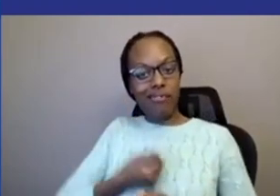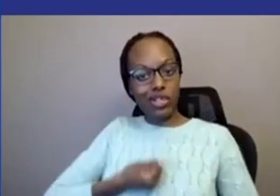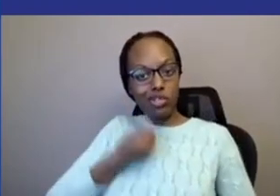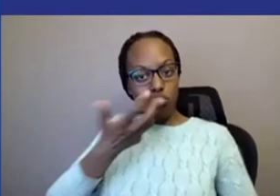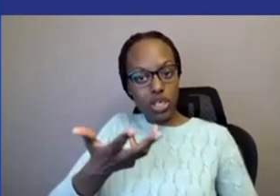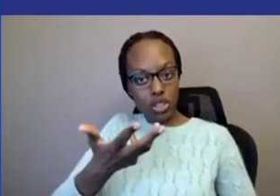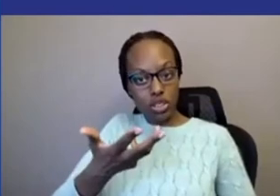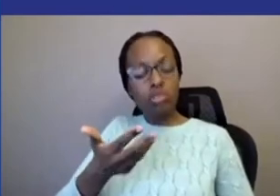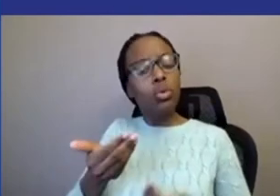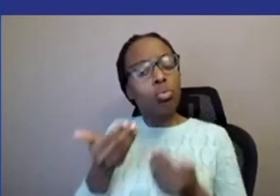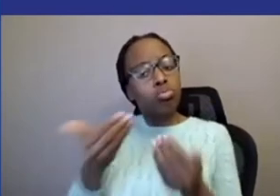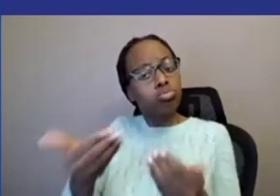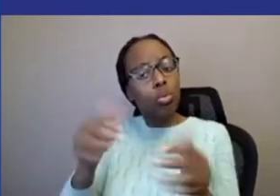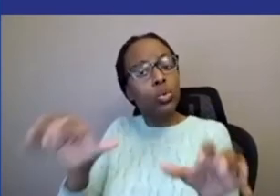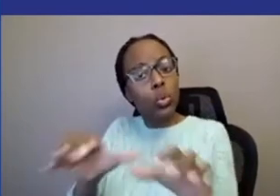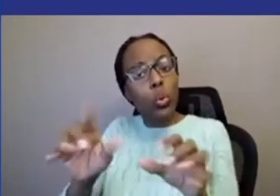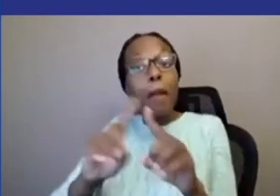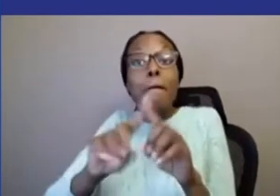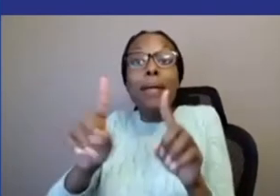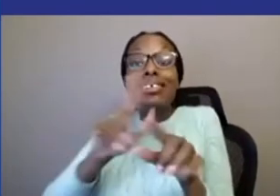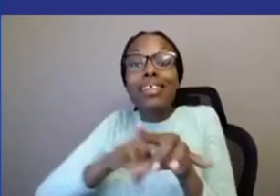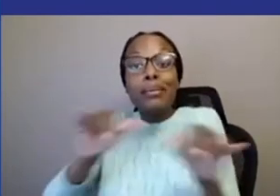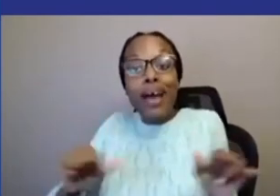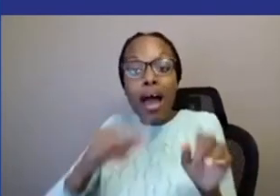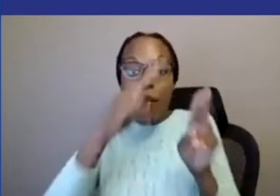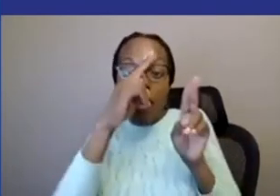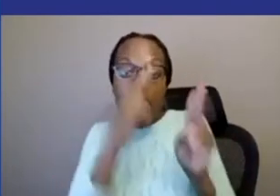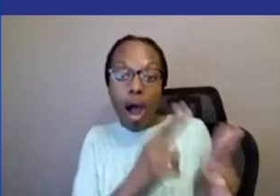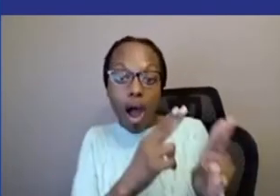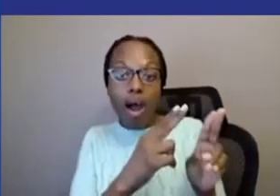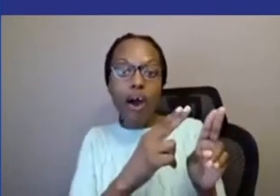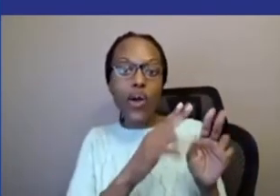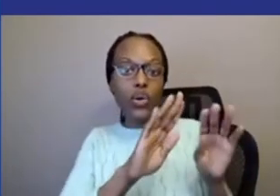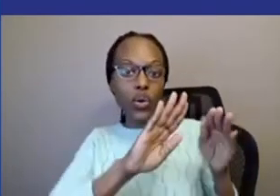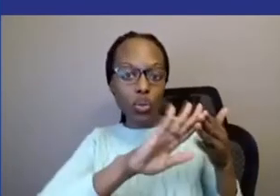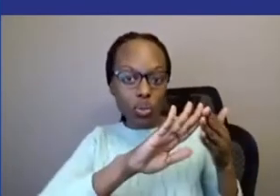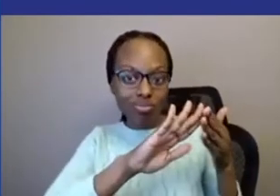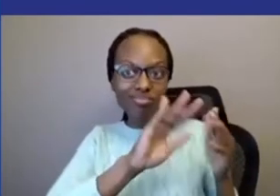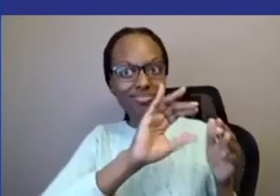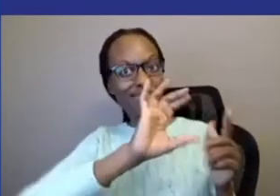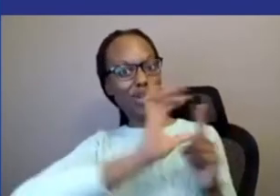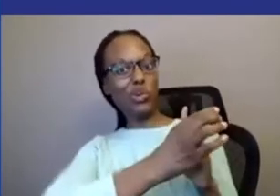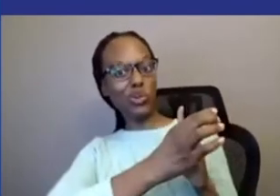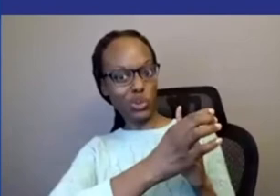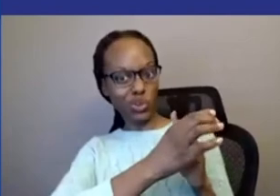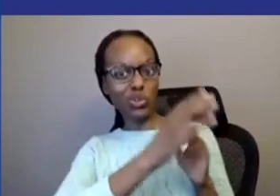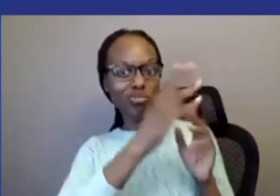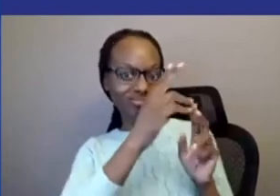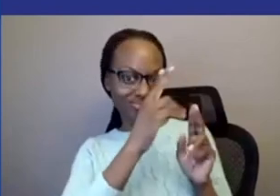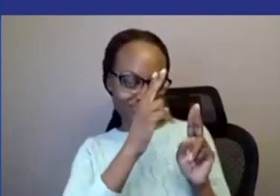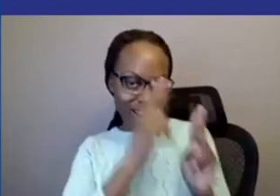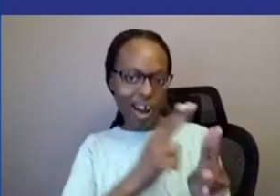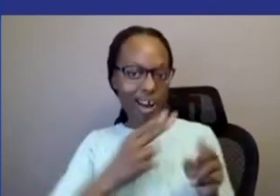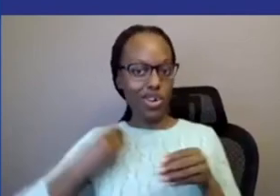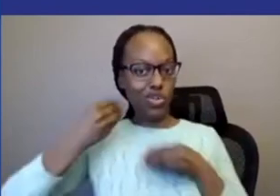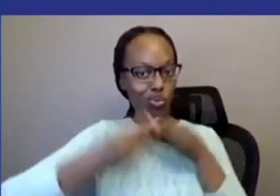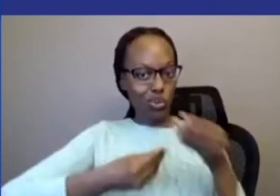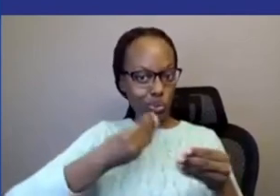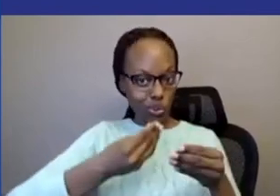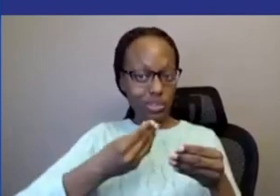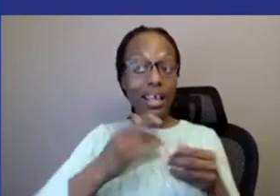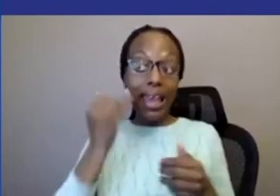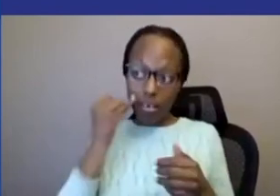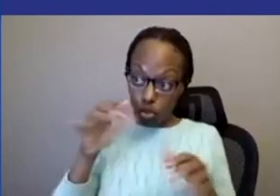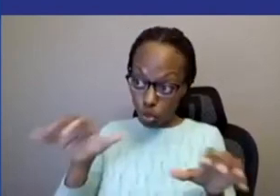the respect for the culture. Period. Period. If you do it in a way that's respectful and authentic